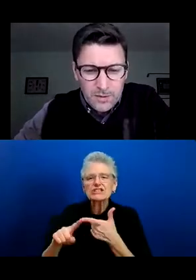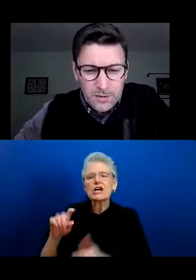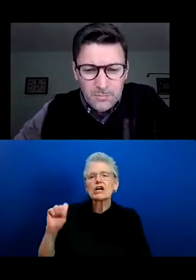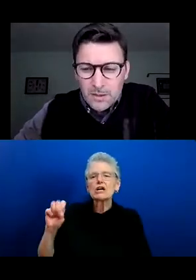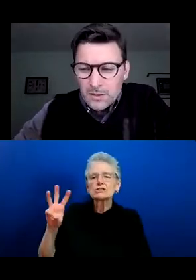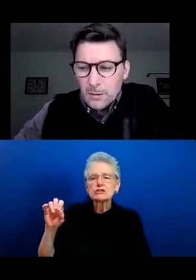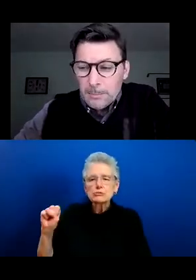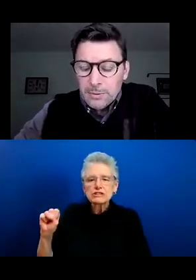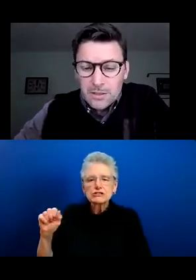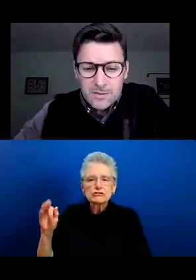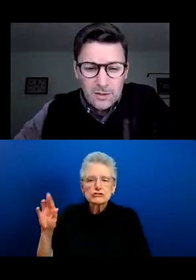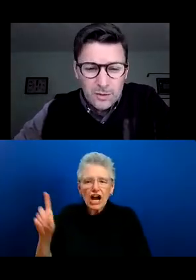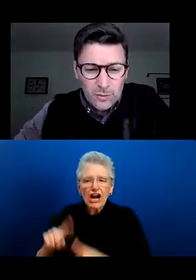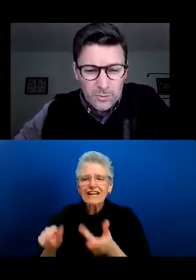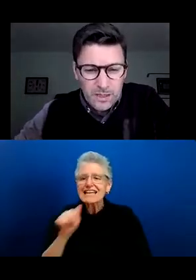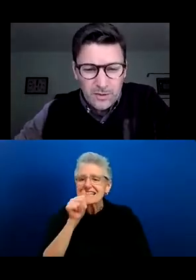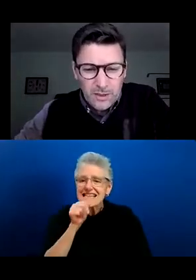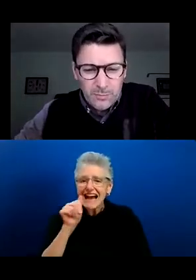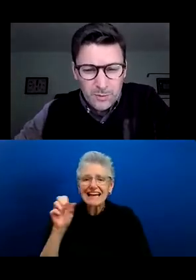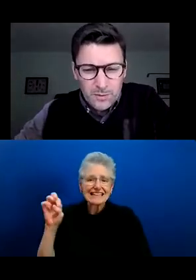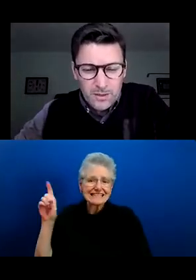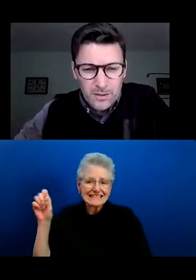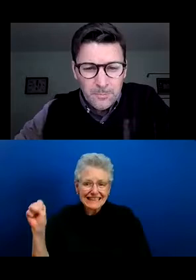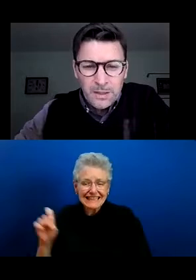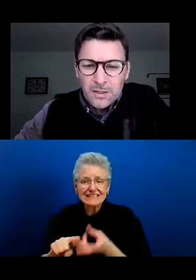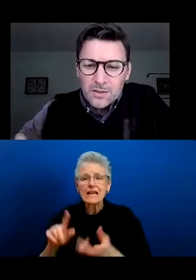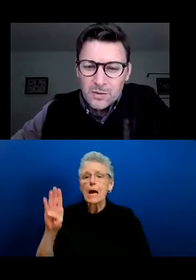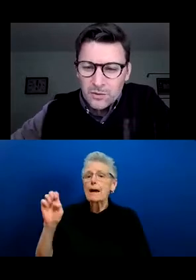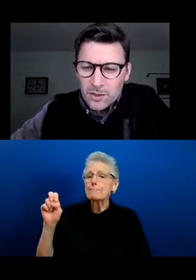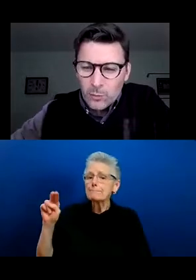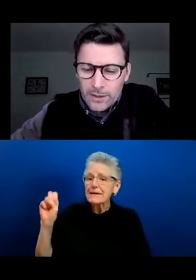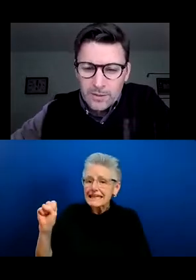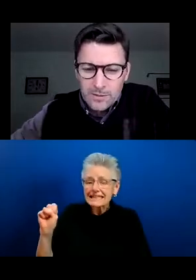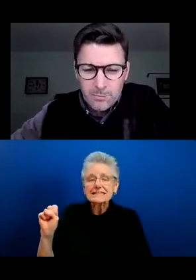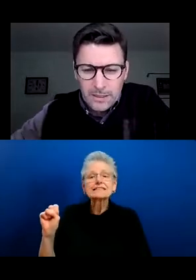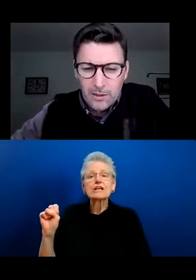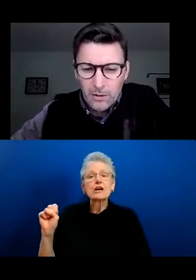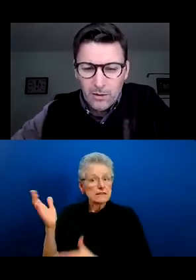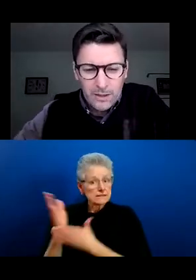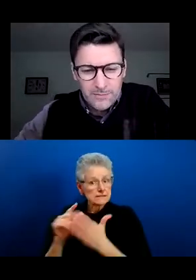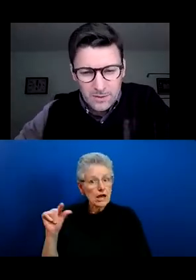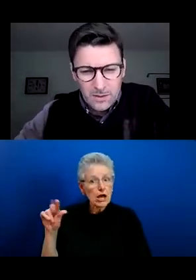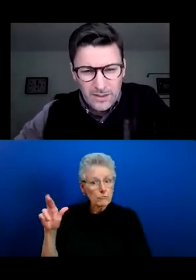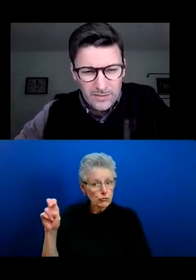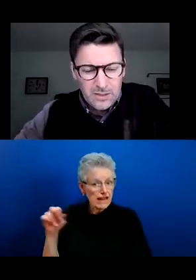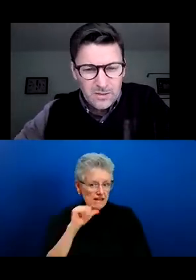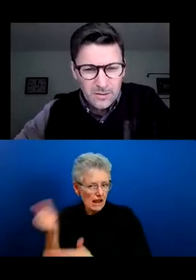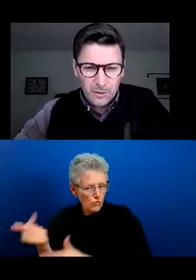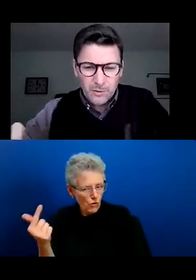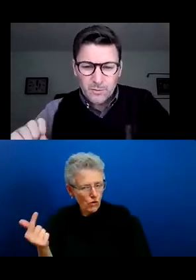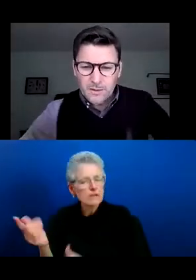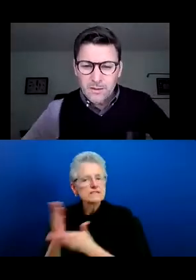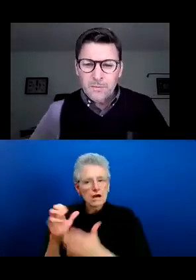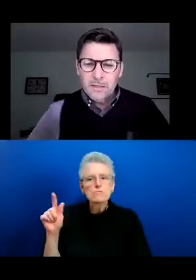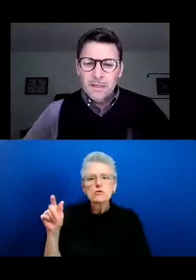of protein in them. Beans and legumes have a lot of protein in them. Certain grains, but not all, have a decent